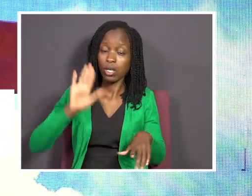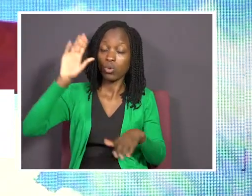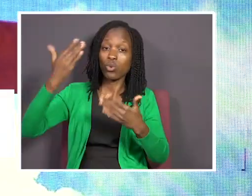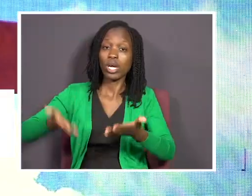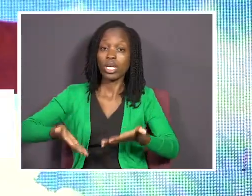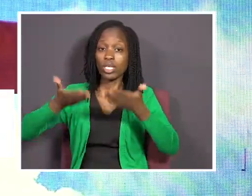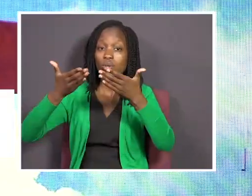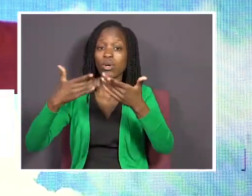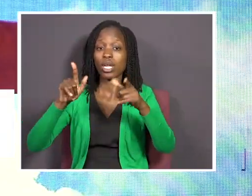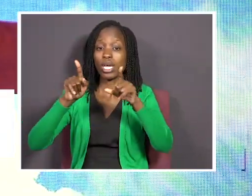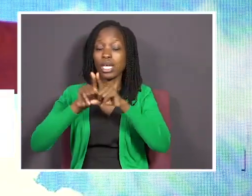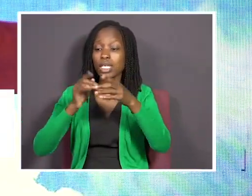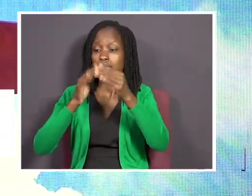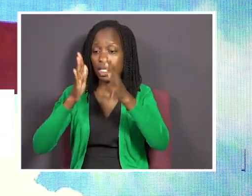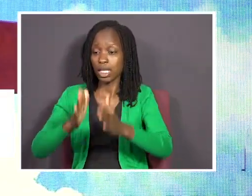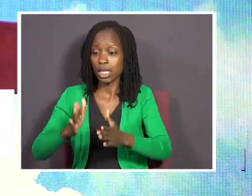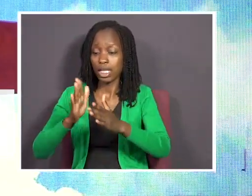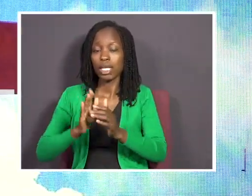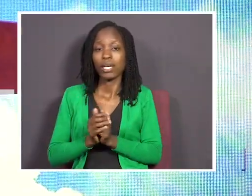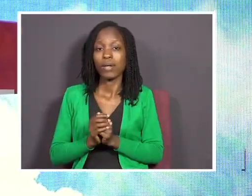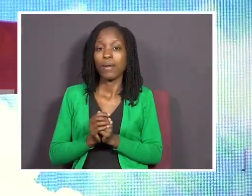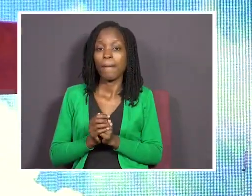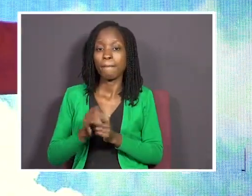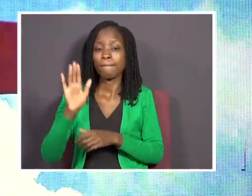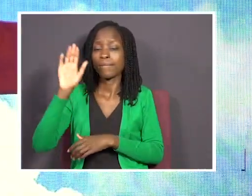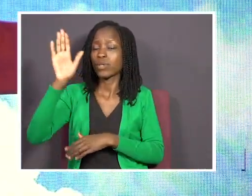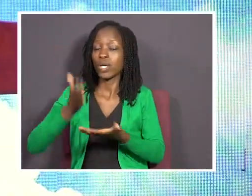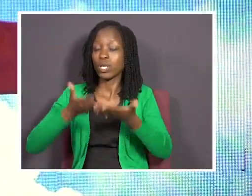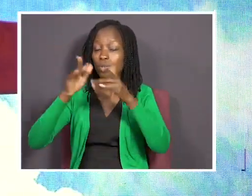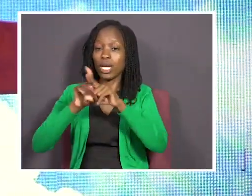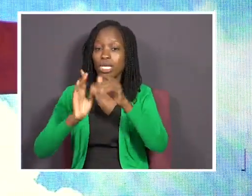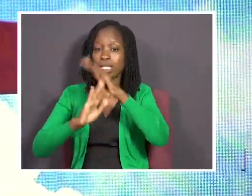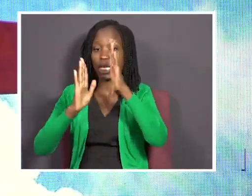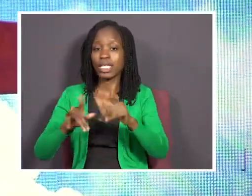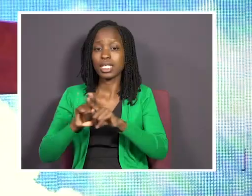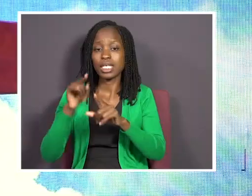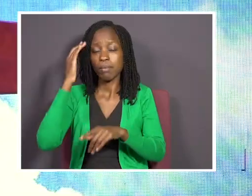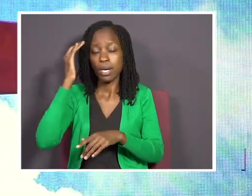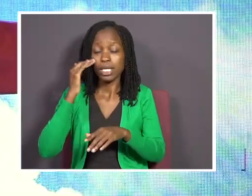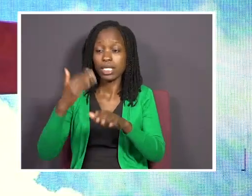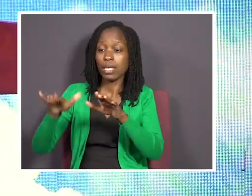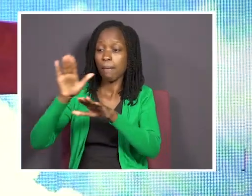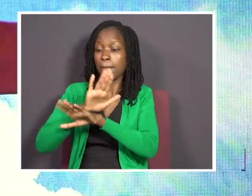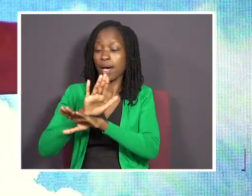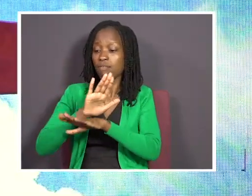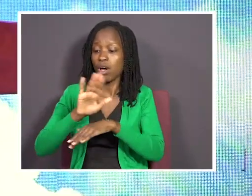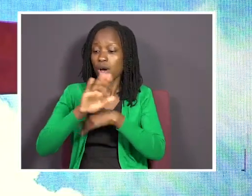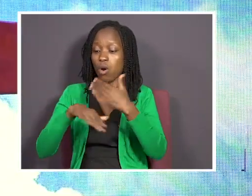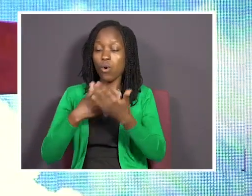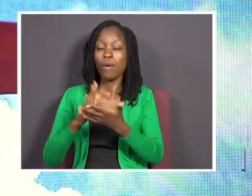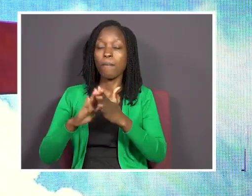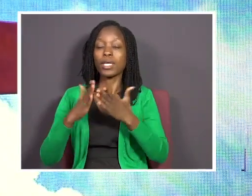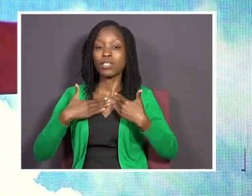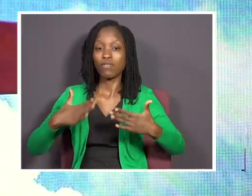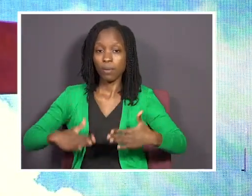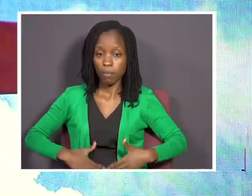are exalted as head over all. I love that statement. That just like the head is above the shoulders,